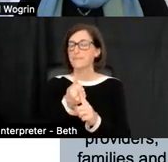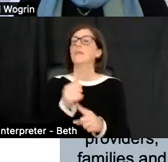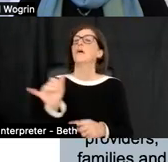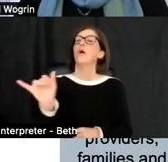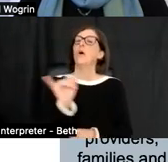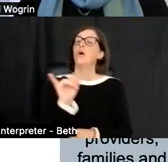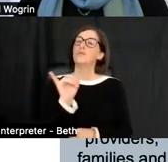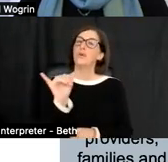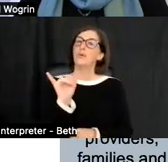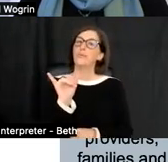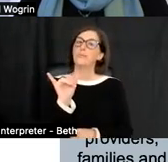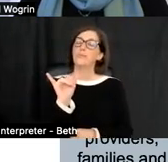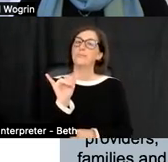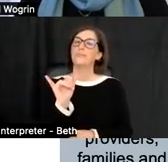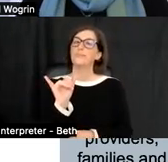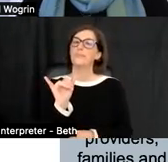well as